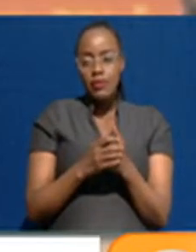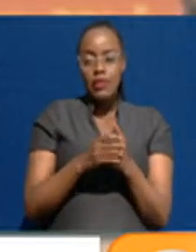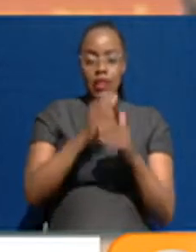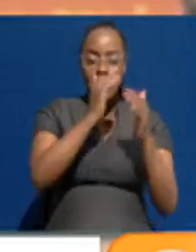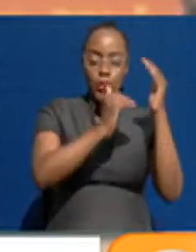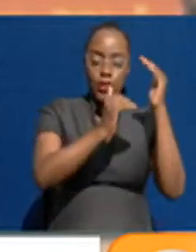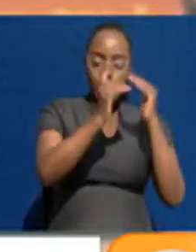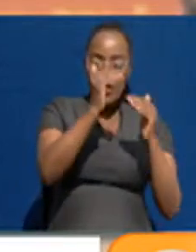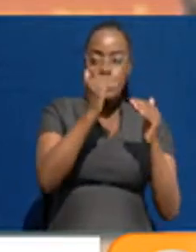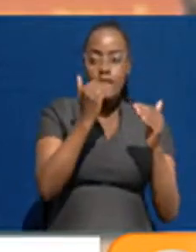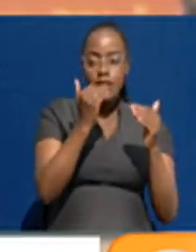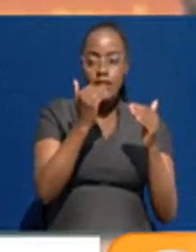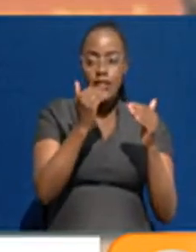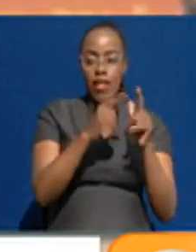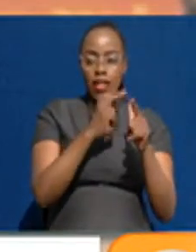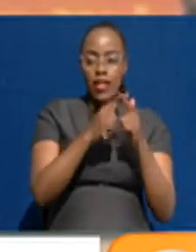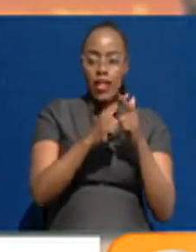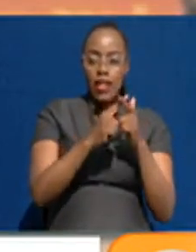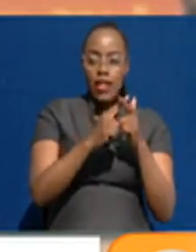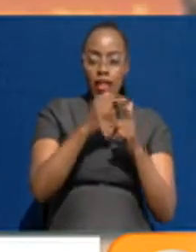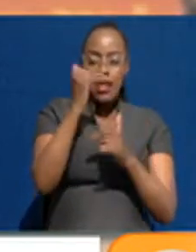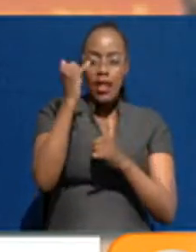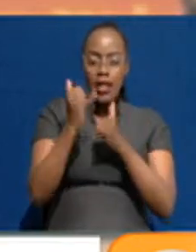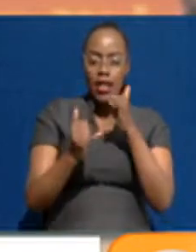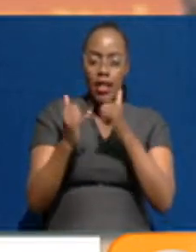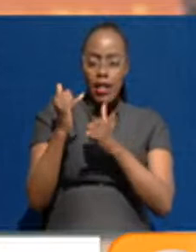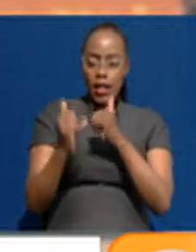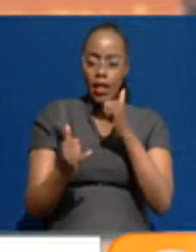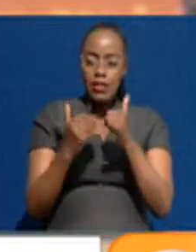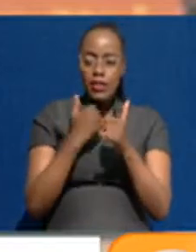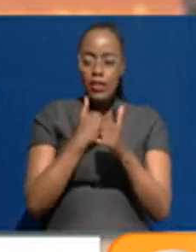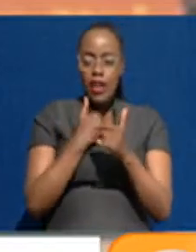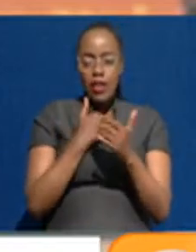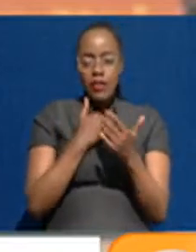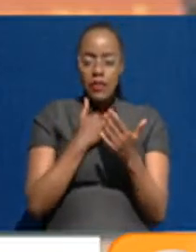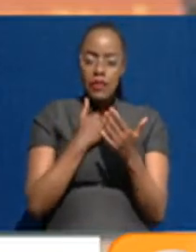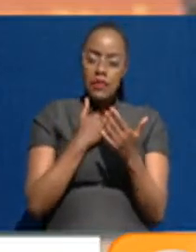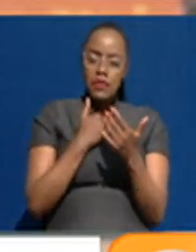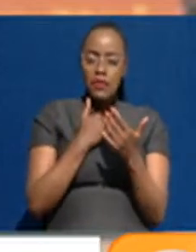universities. At the last count, I think we had